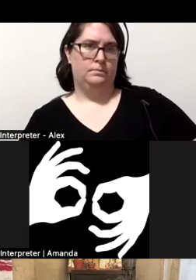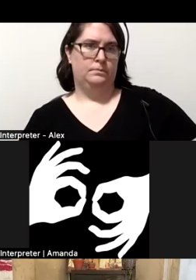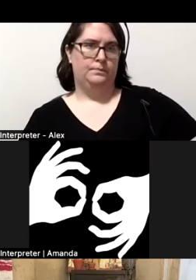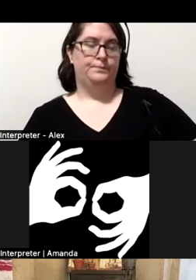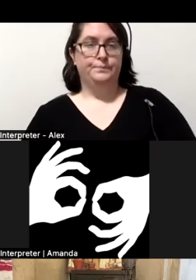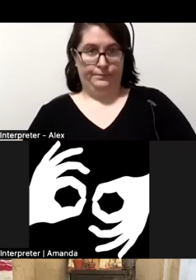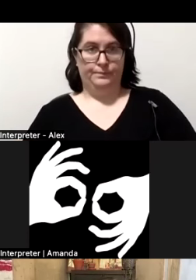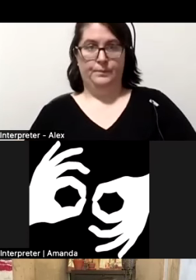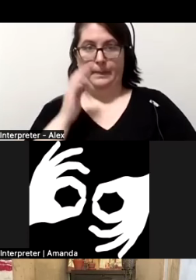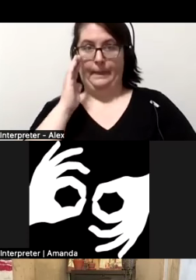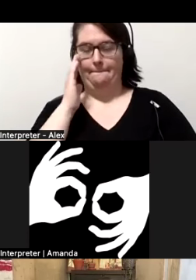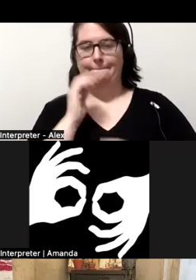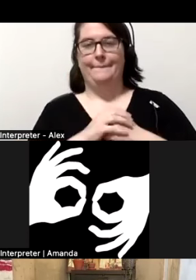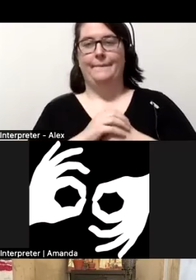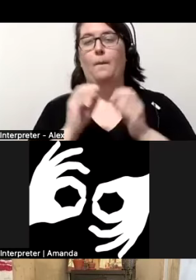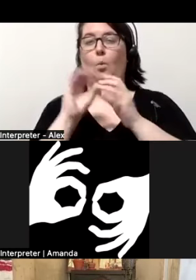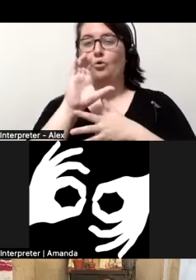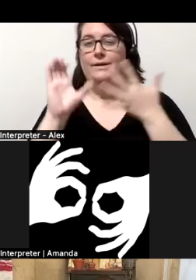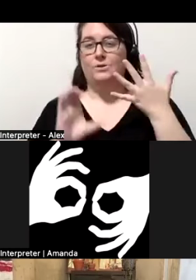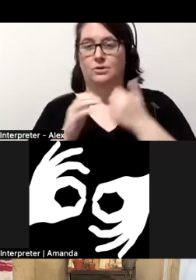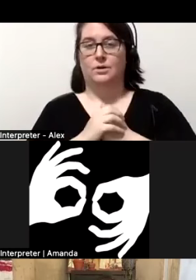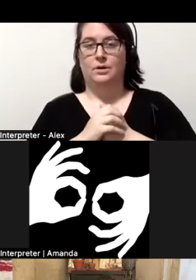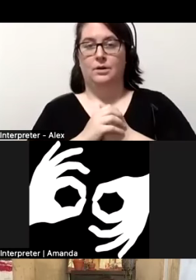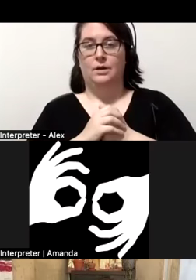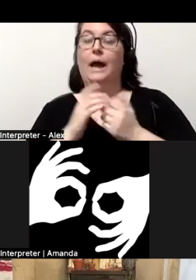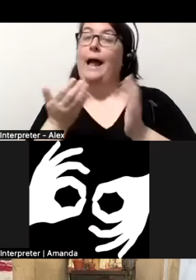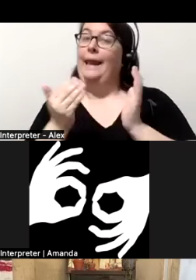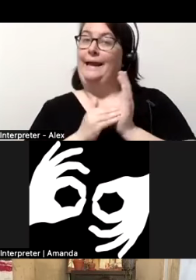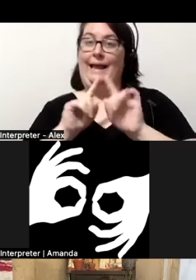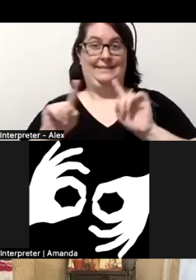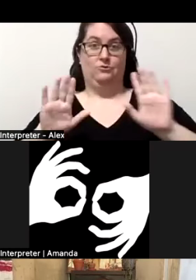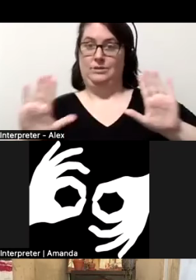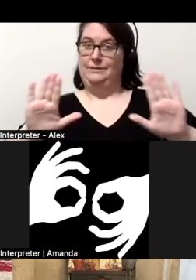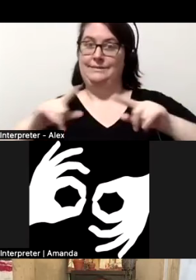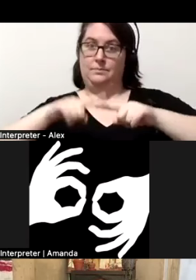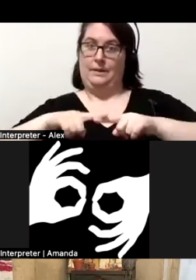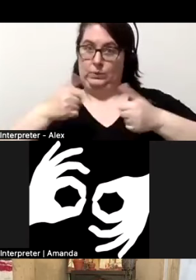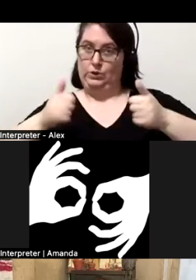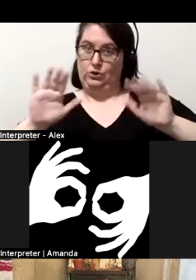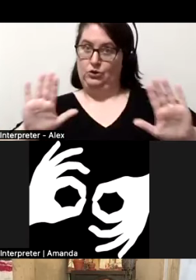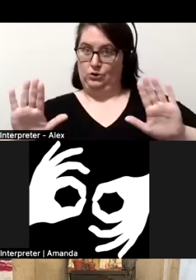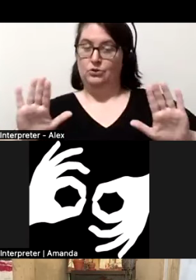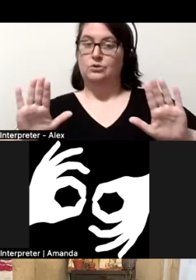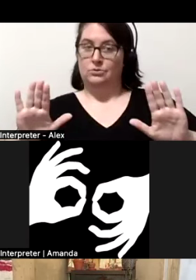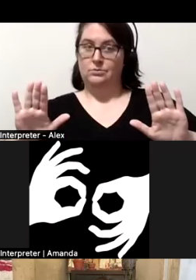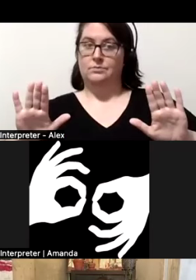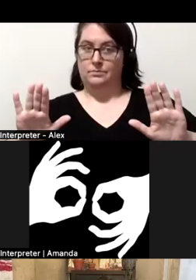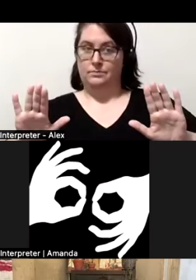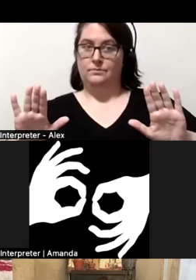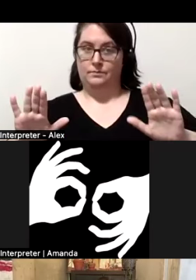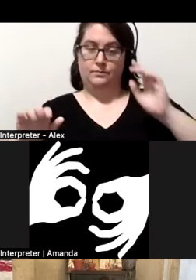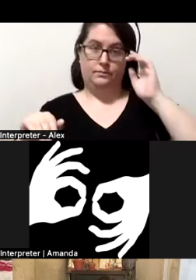Okay, additional eligibility criteria is a little bit different for each category, and it's defined or organized